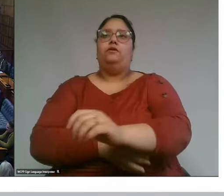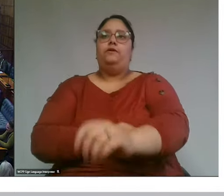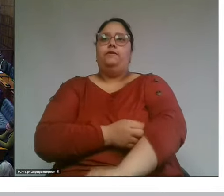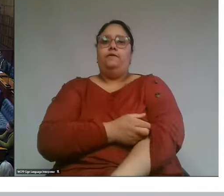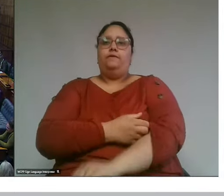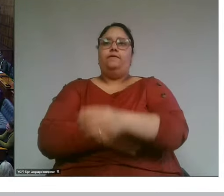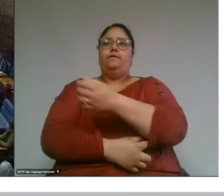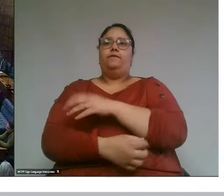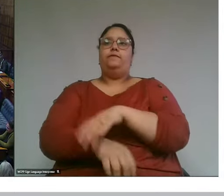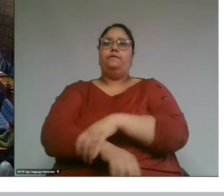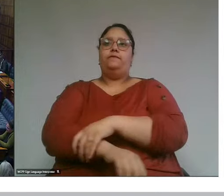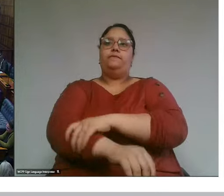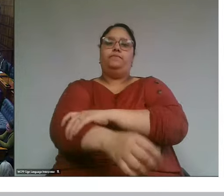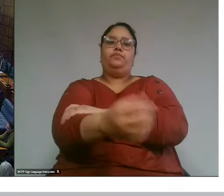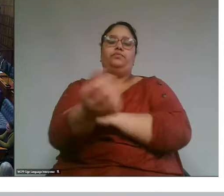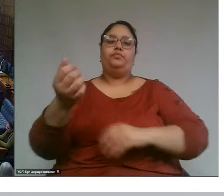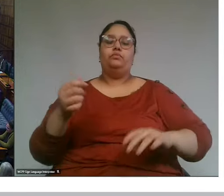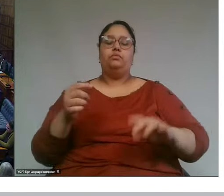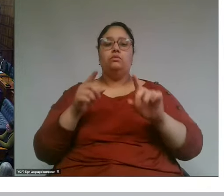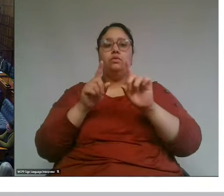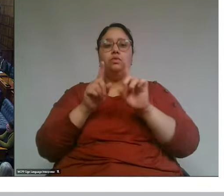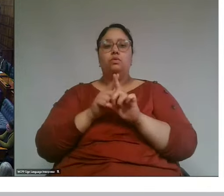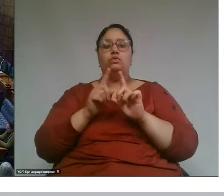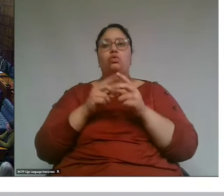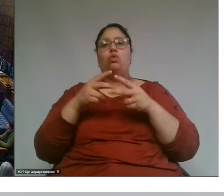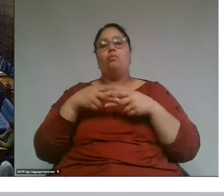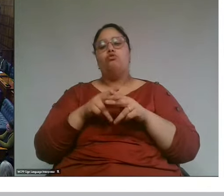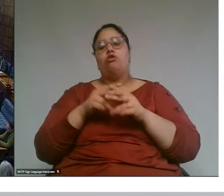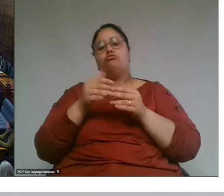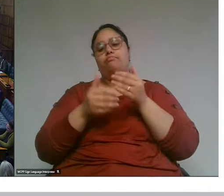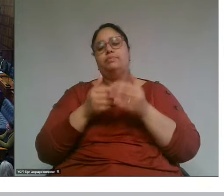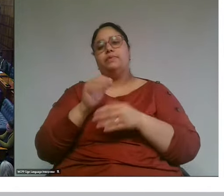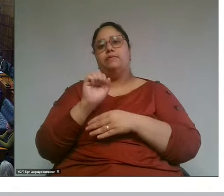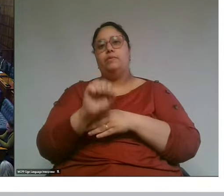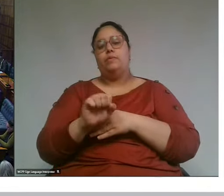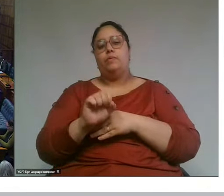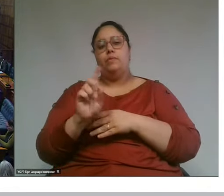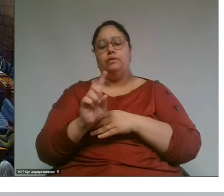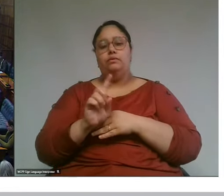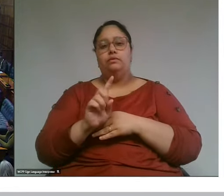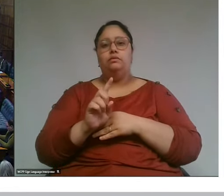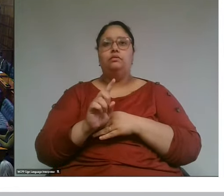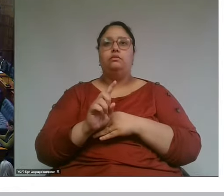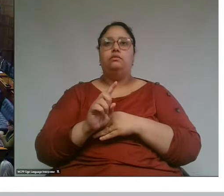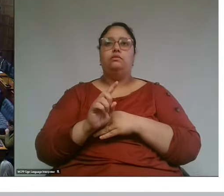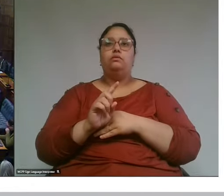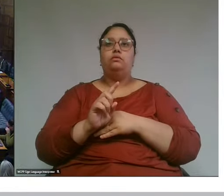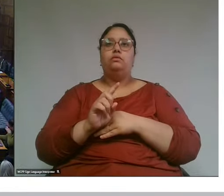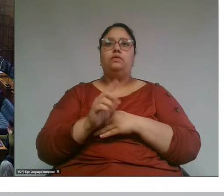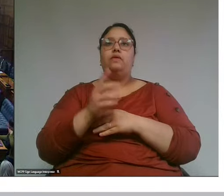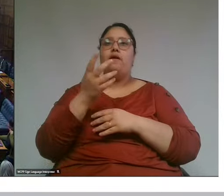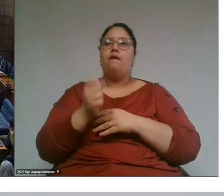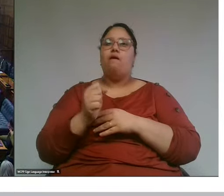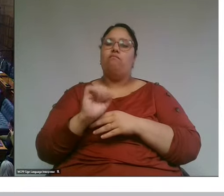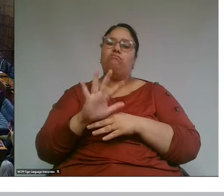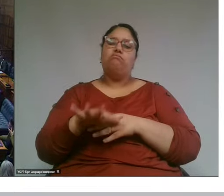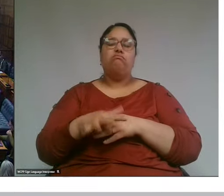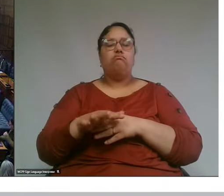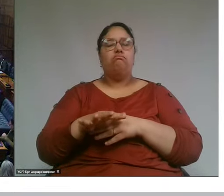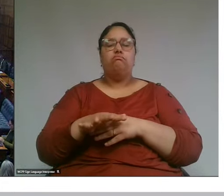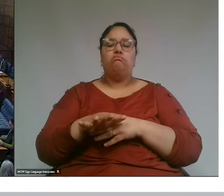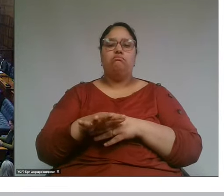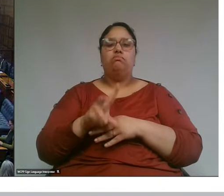h media and Film Production there is a about it says there's